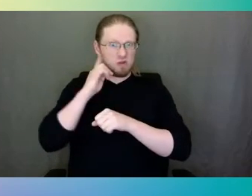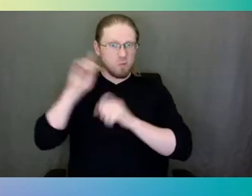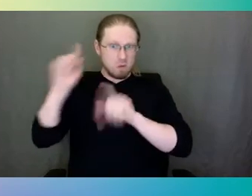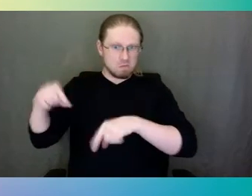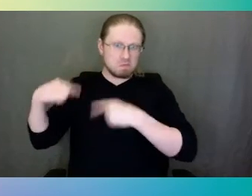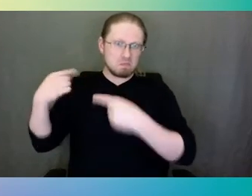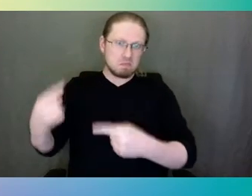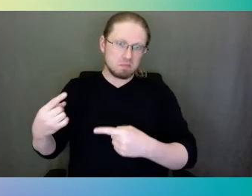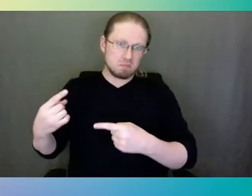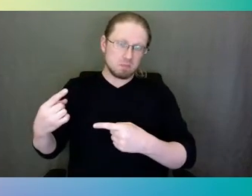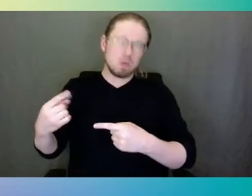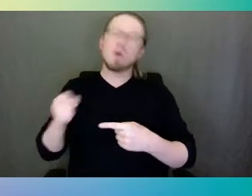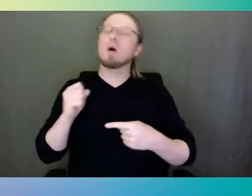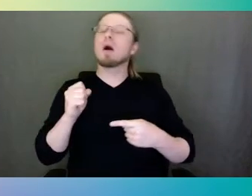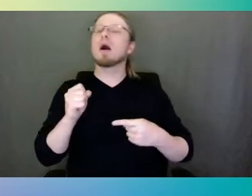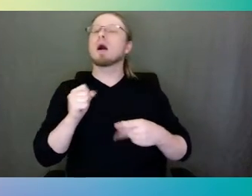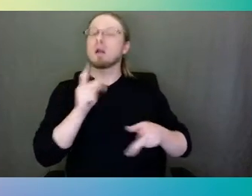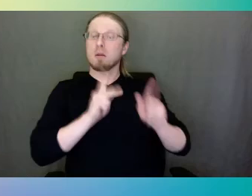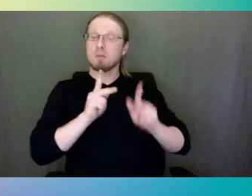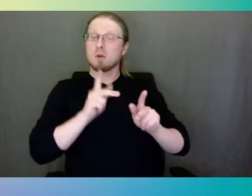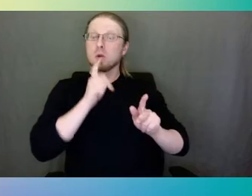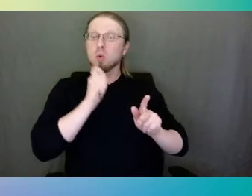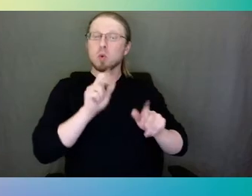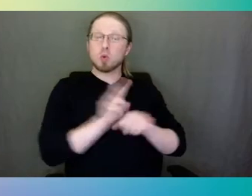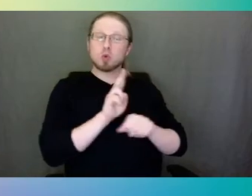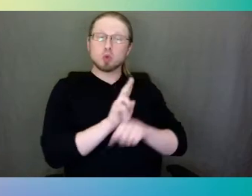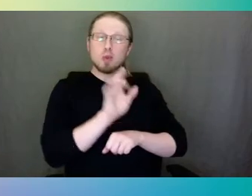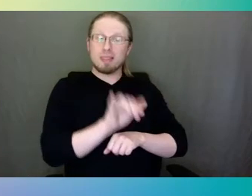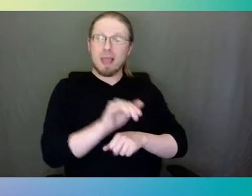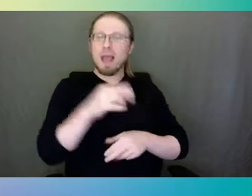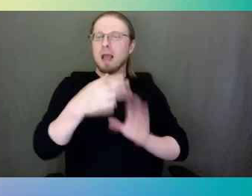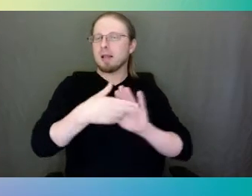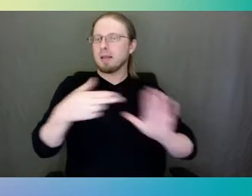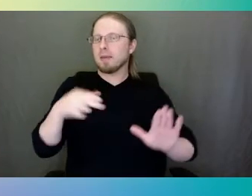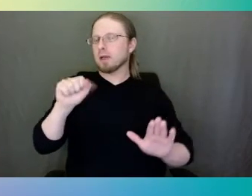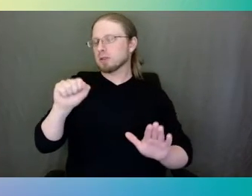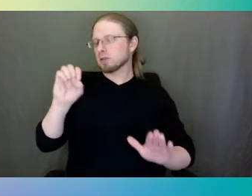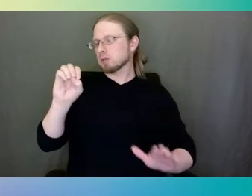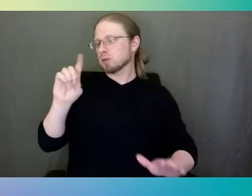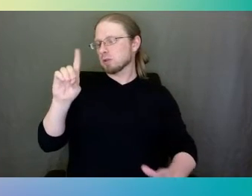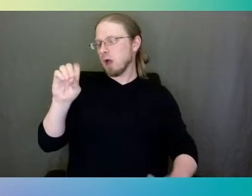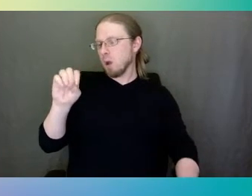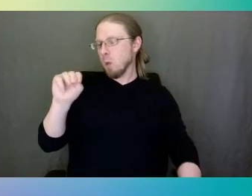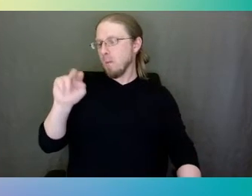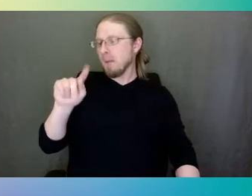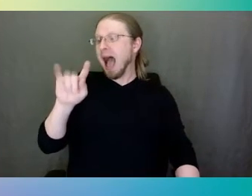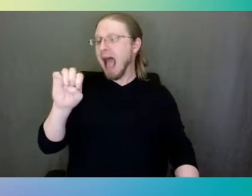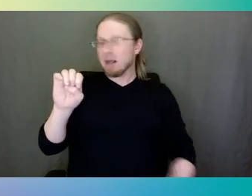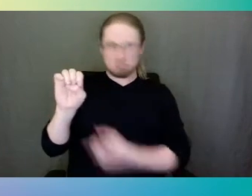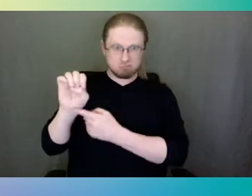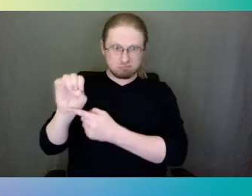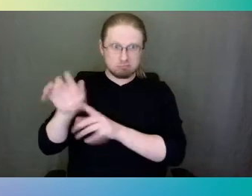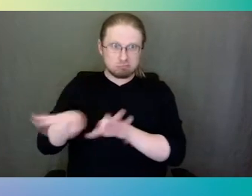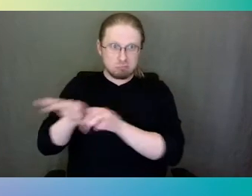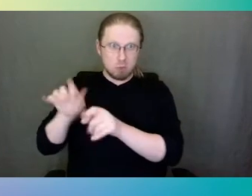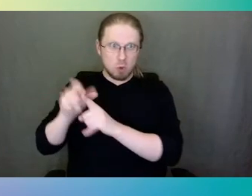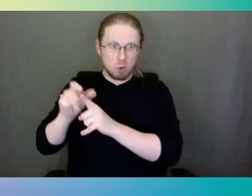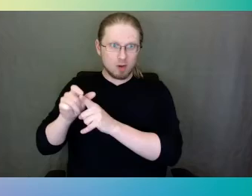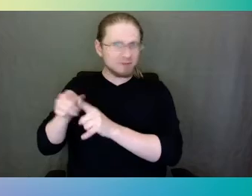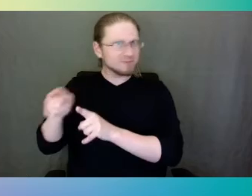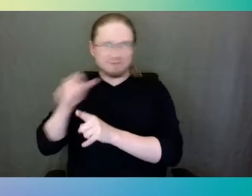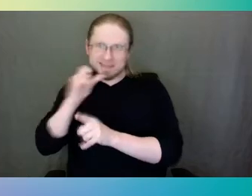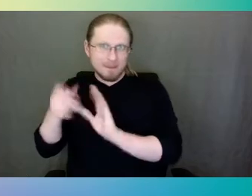was that did those acts was called a sodomite. This becomes important too. A sodomite did not mean a homosexual.